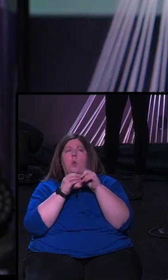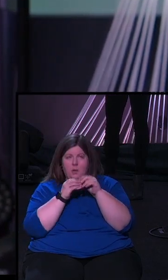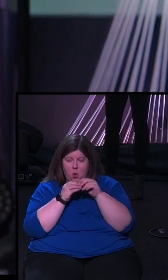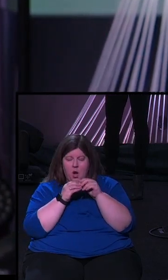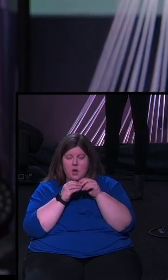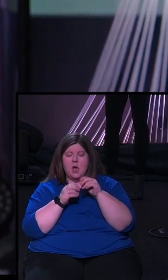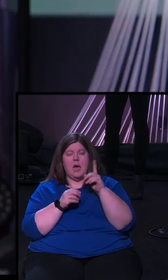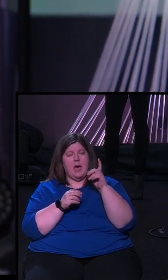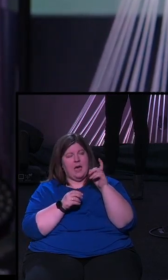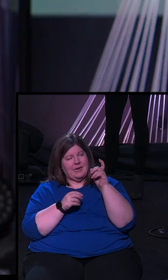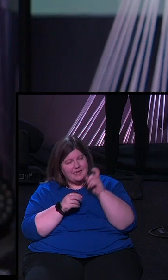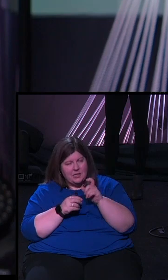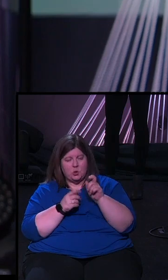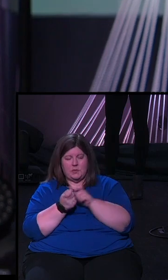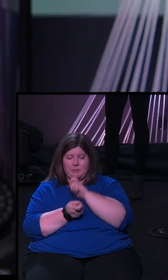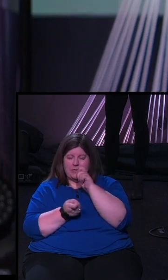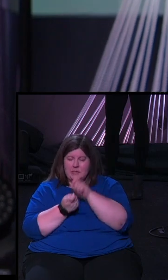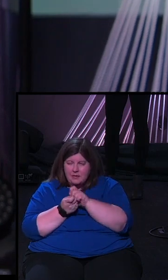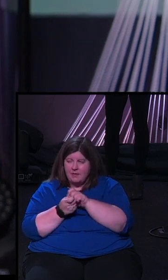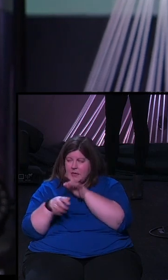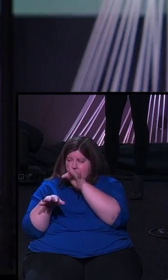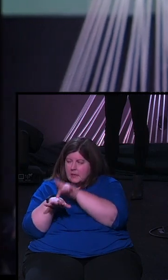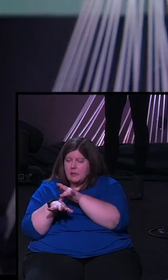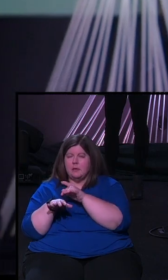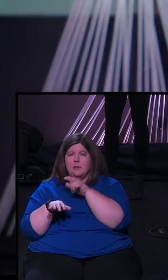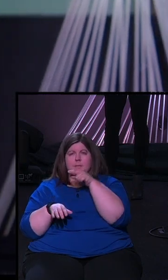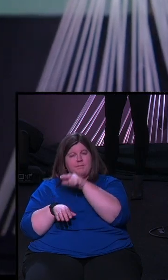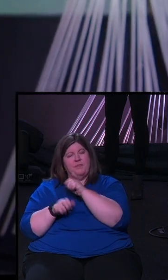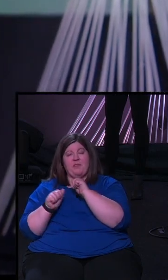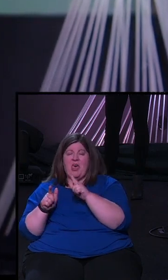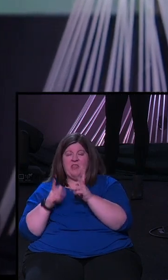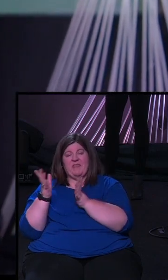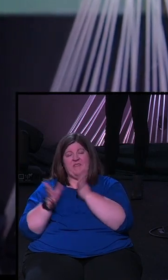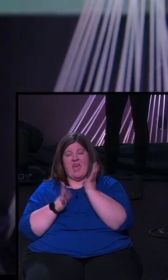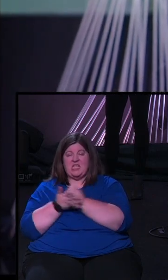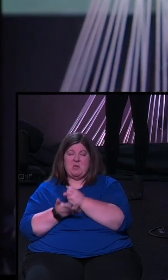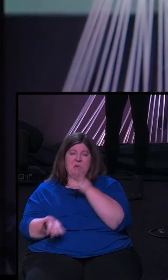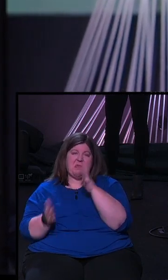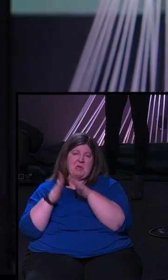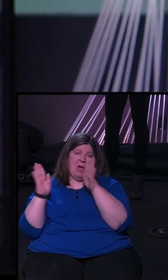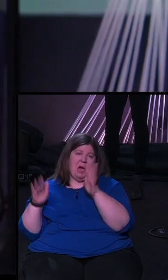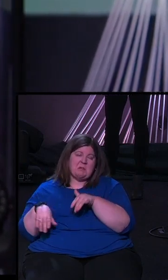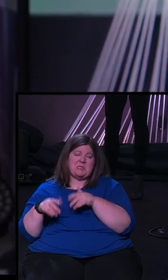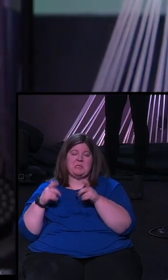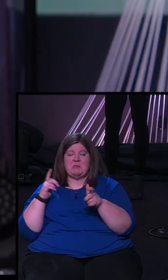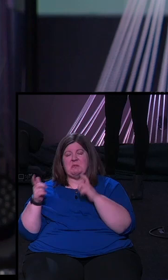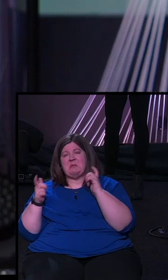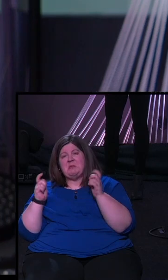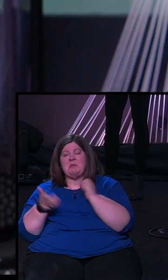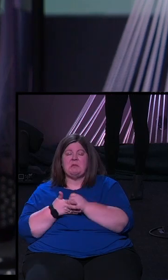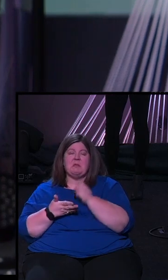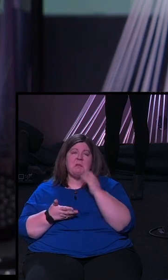really intentional visit. I want to go to the place with all the summer homes and big garages, big houses,